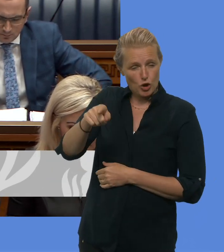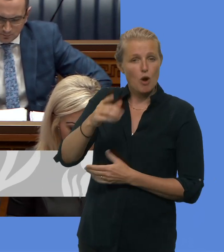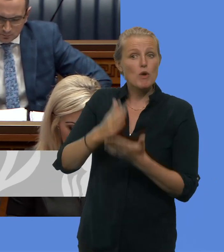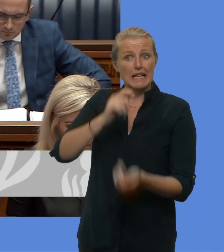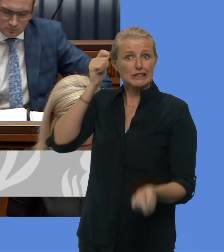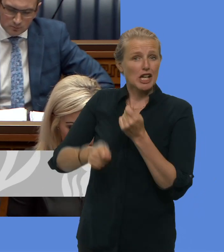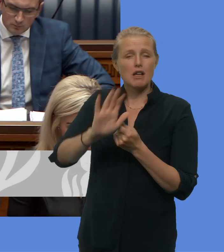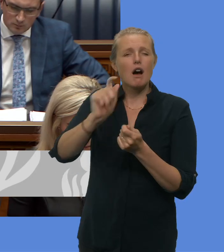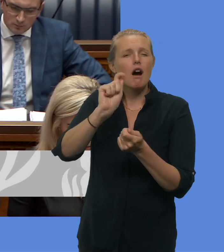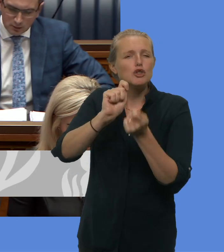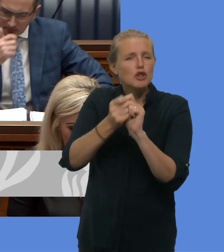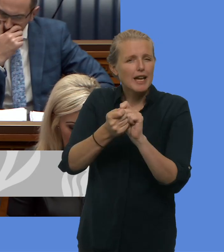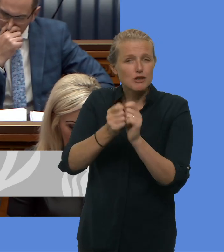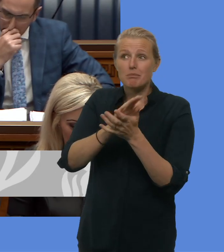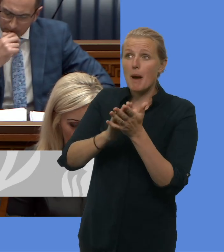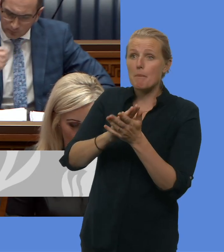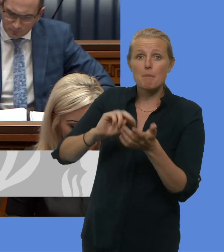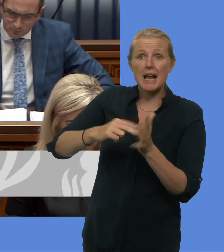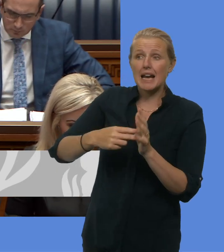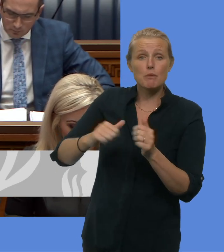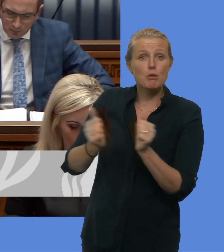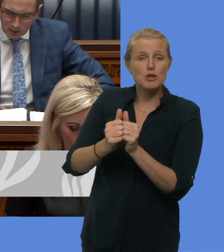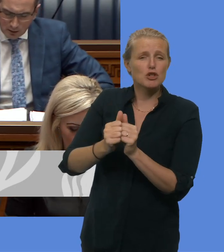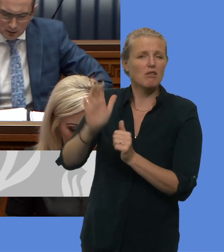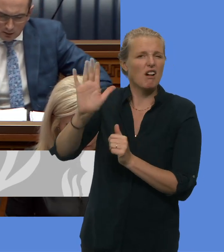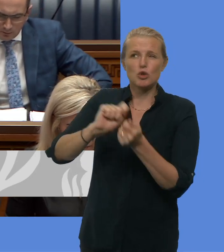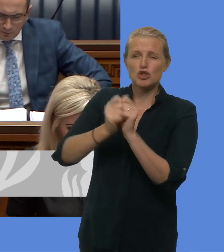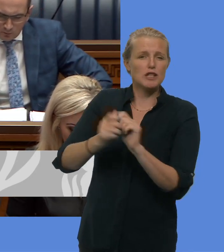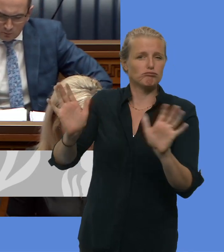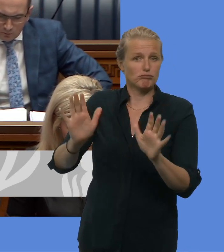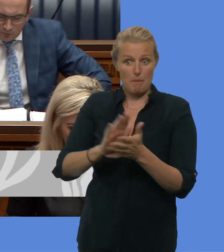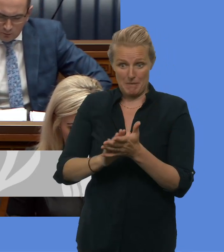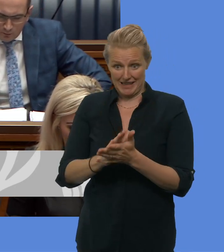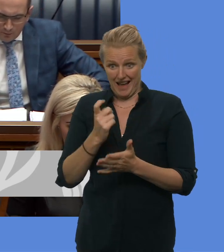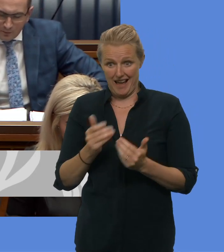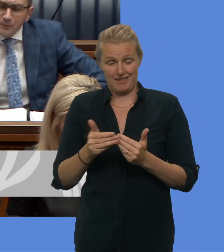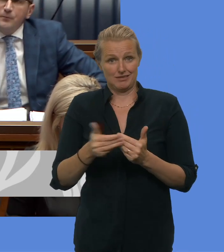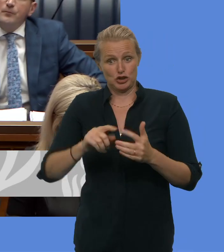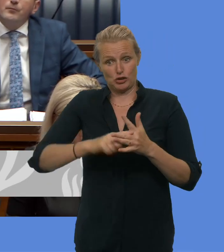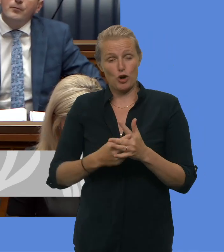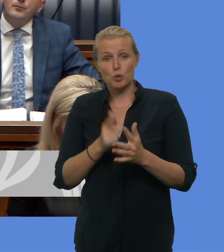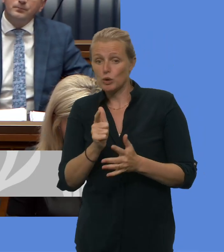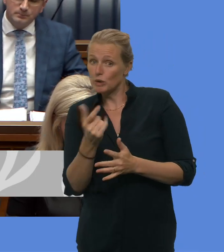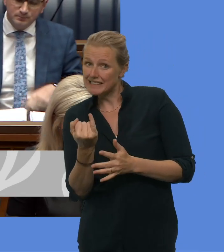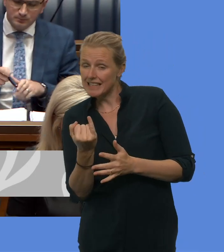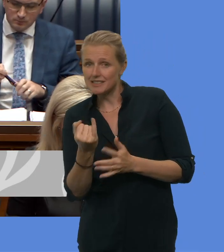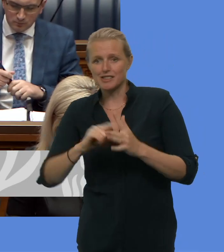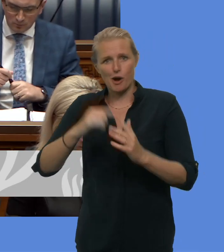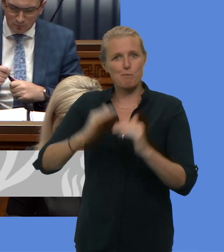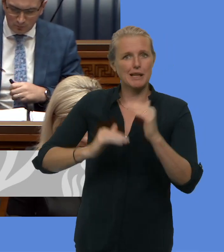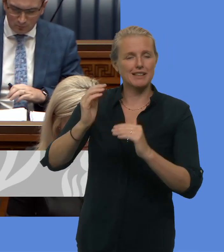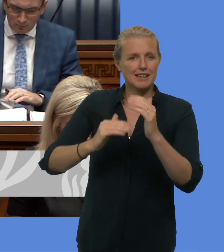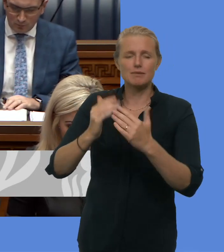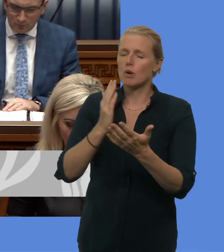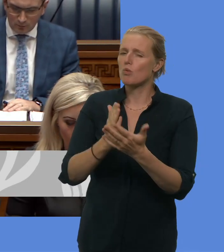change to the existing planning permission. Therefore, it is anticipated that construction will commence in early 2026. However, this is dependent